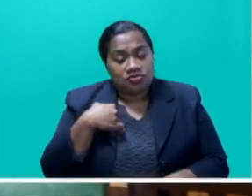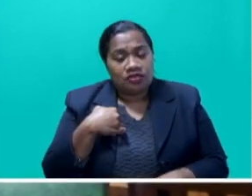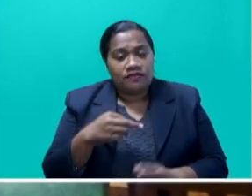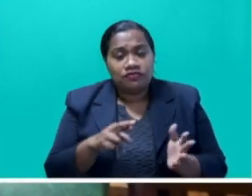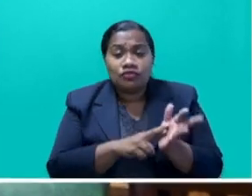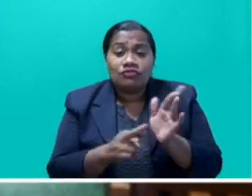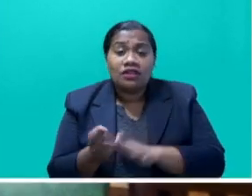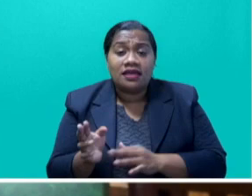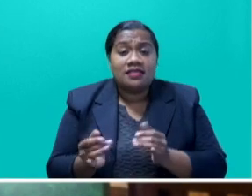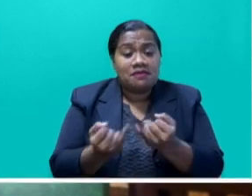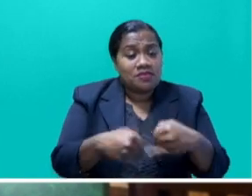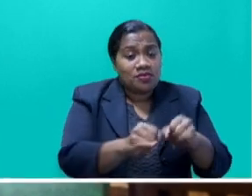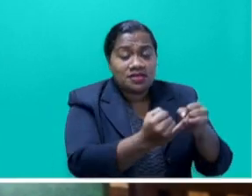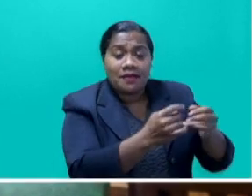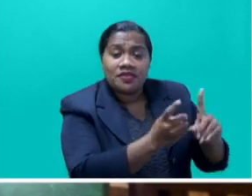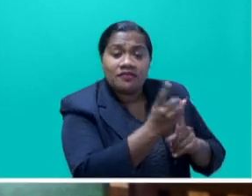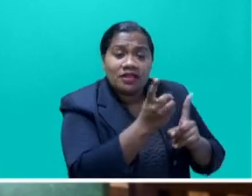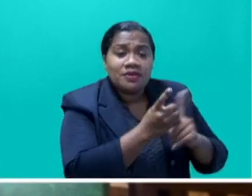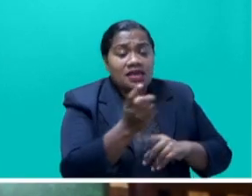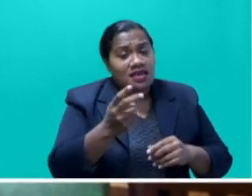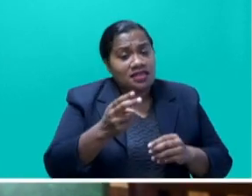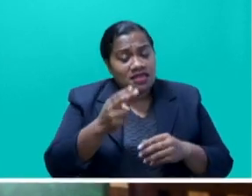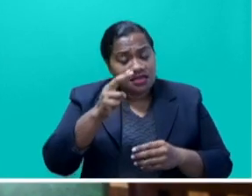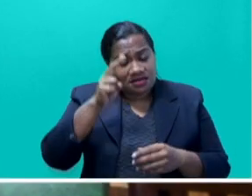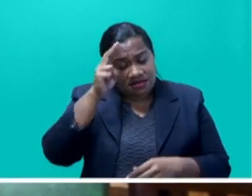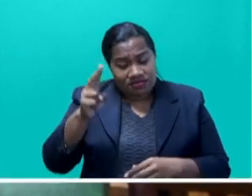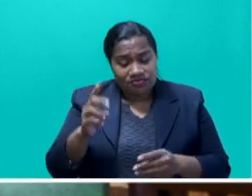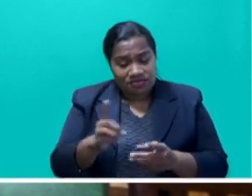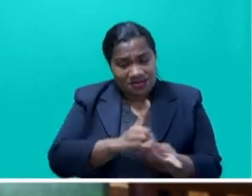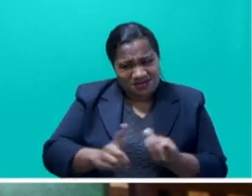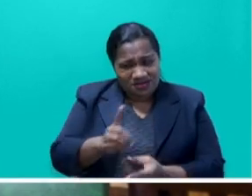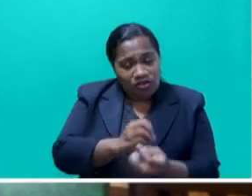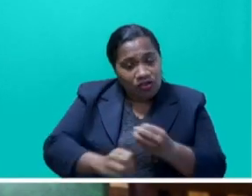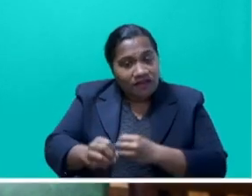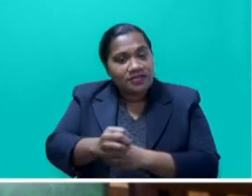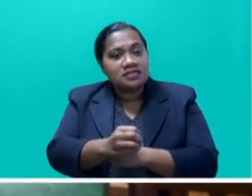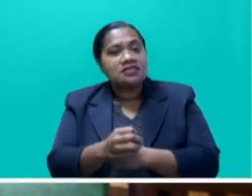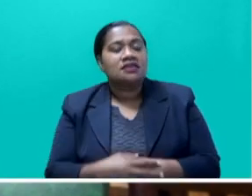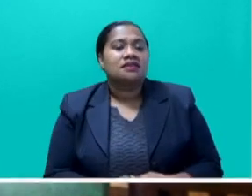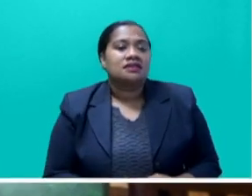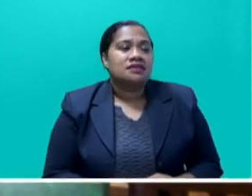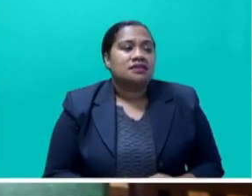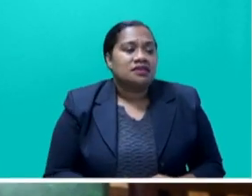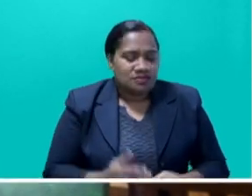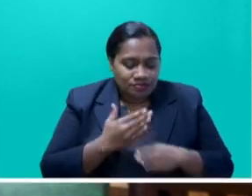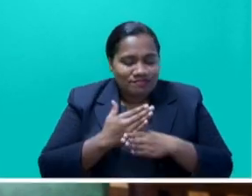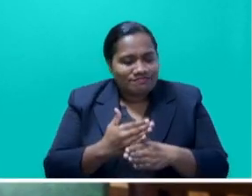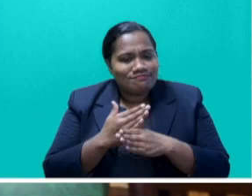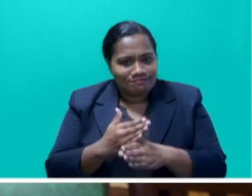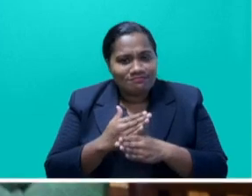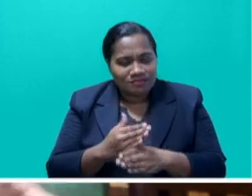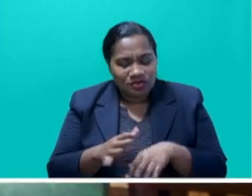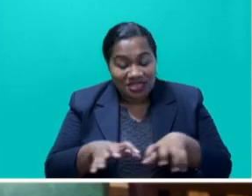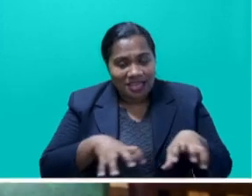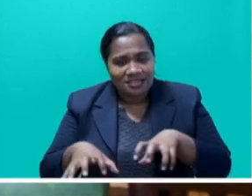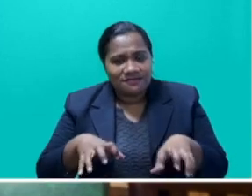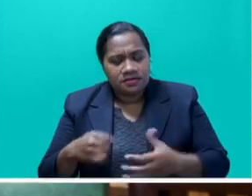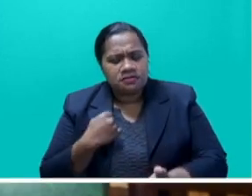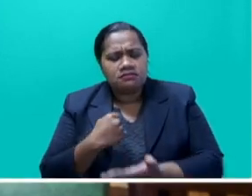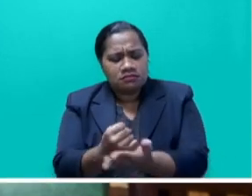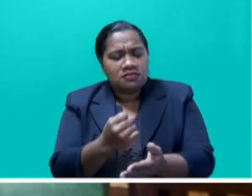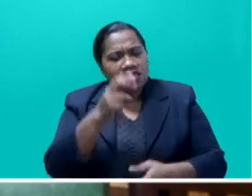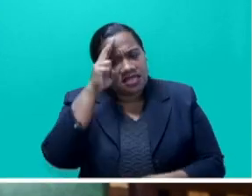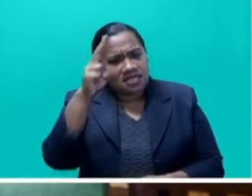National Disaster Management Office has already been consistently engaged with activities that support the national